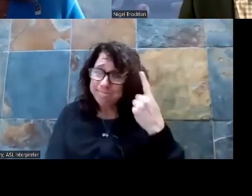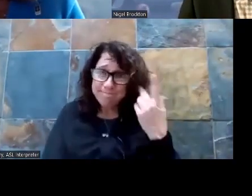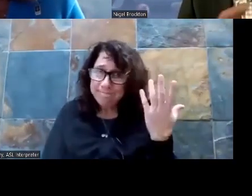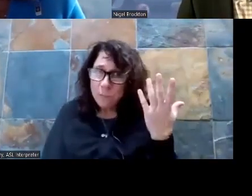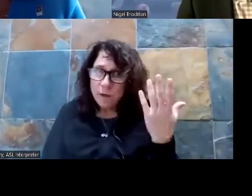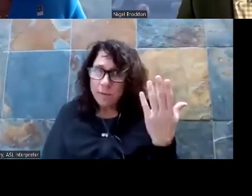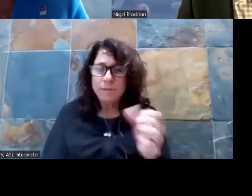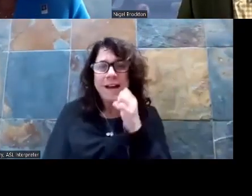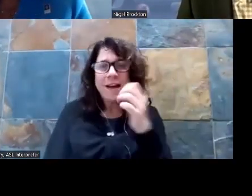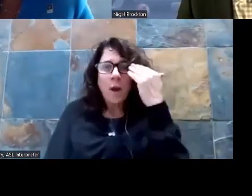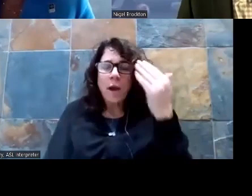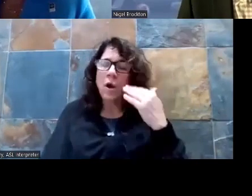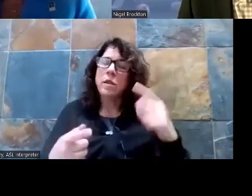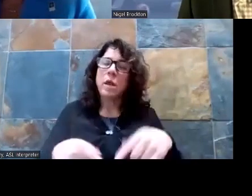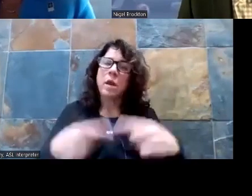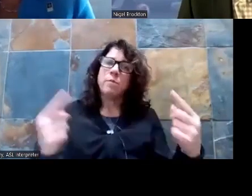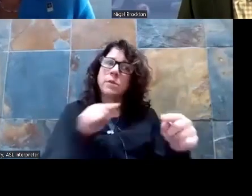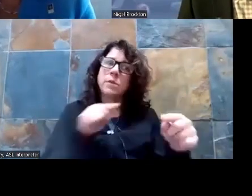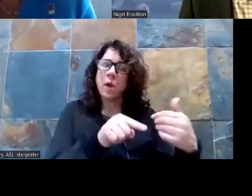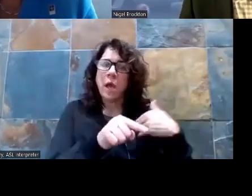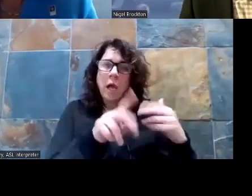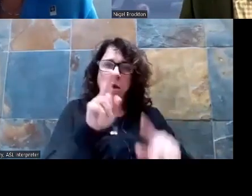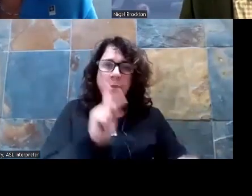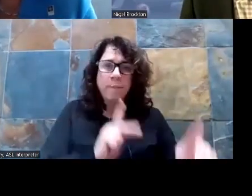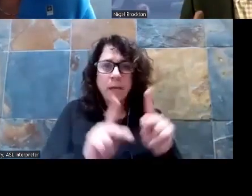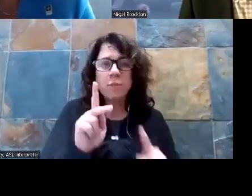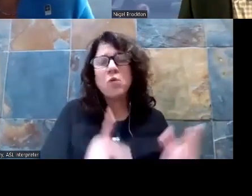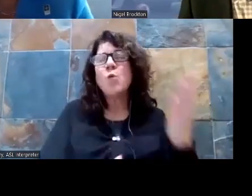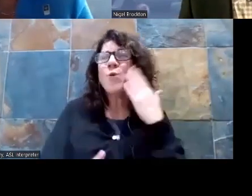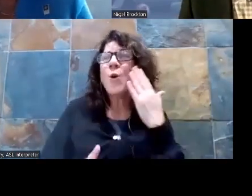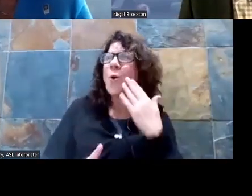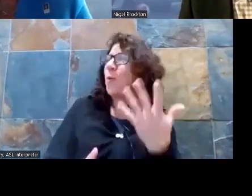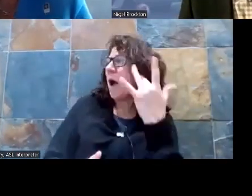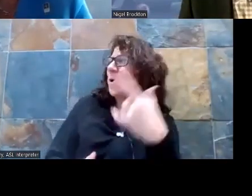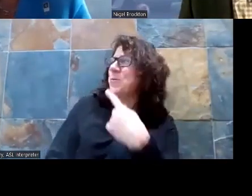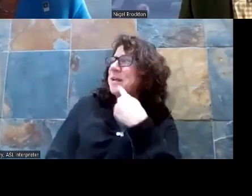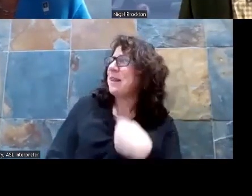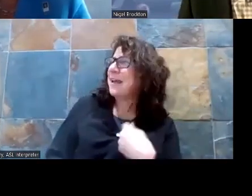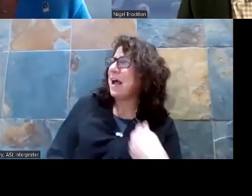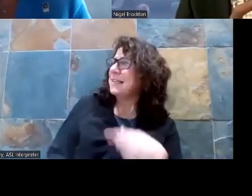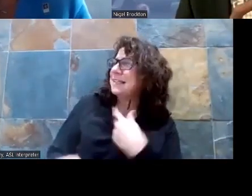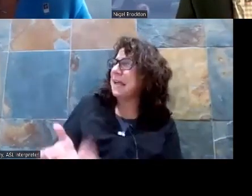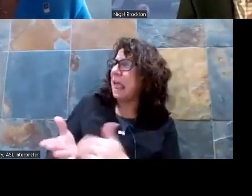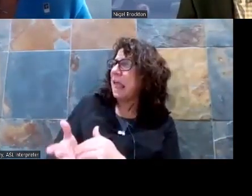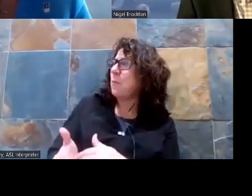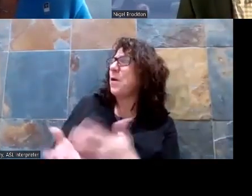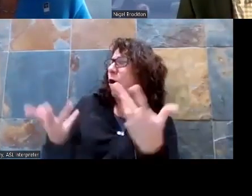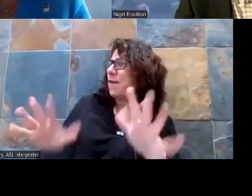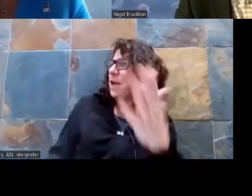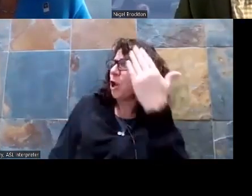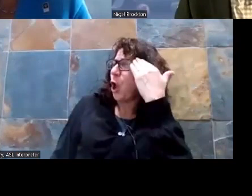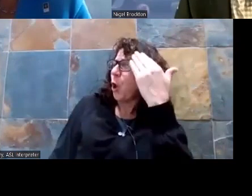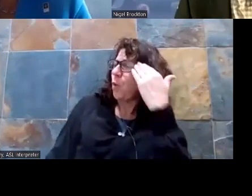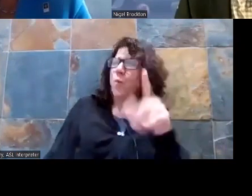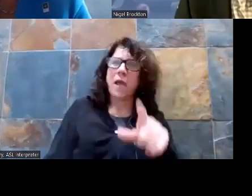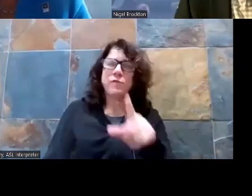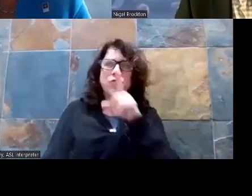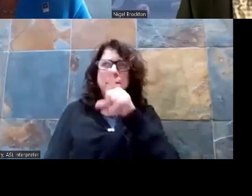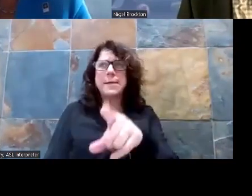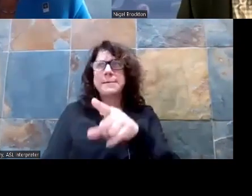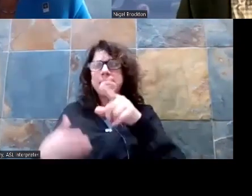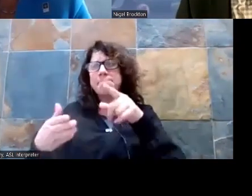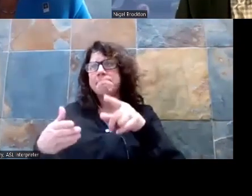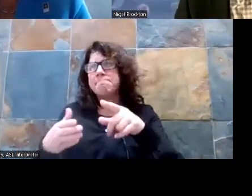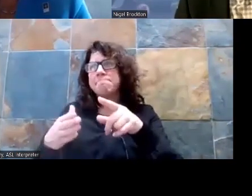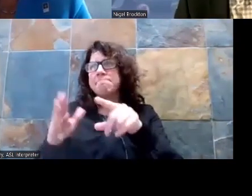on the flip side, you have people that are like, we know this, why are you telling us this again? So we really have to get to those populations. And